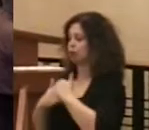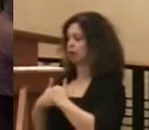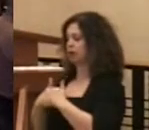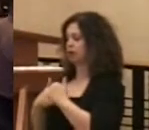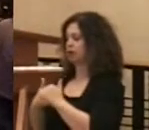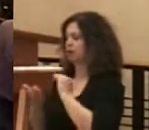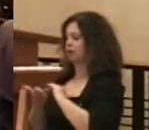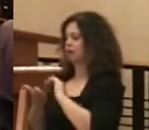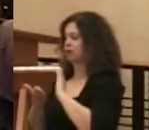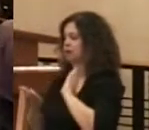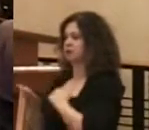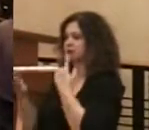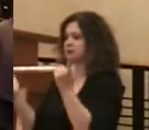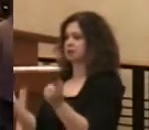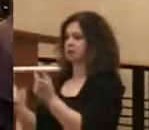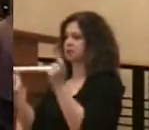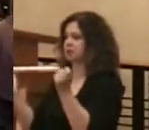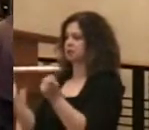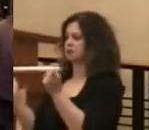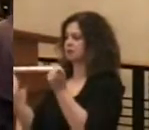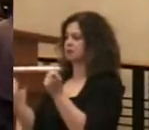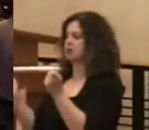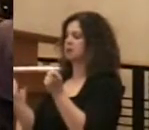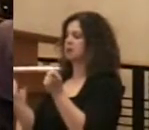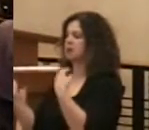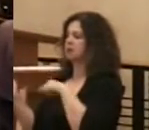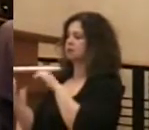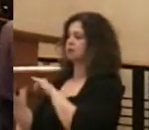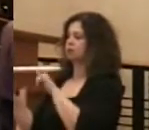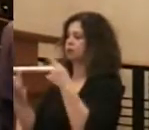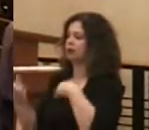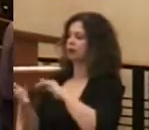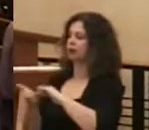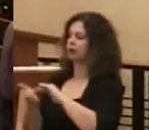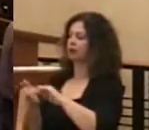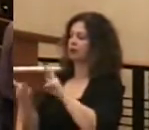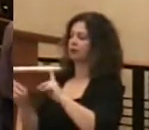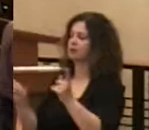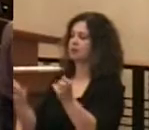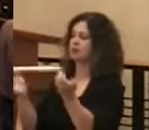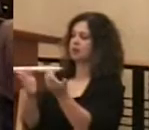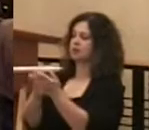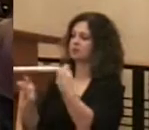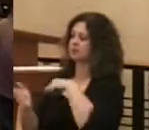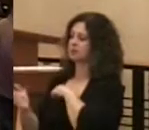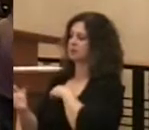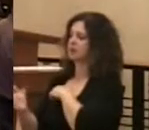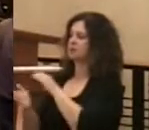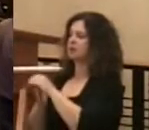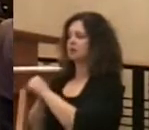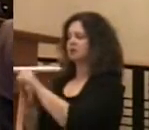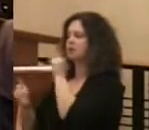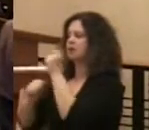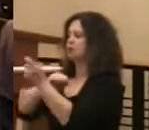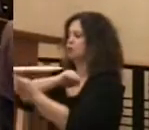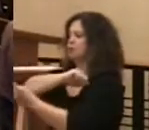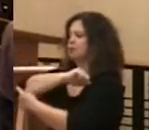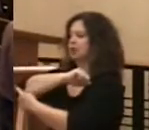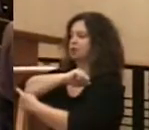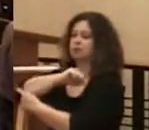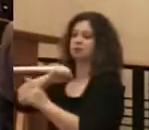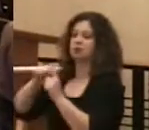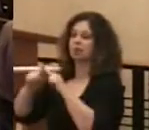bread, and forgive us our trespasses, as we forgive those who trespass against us. And lead us not